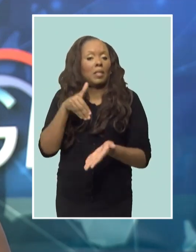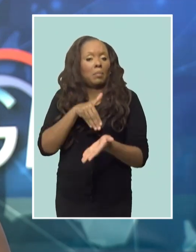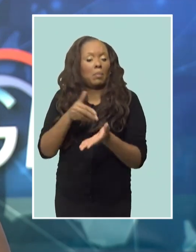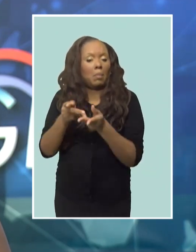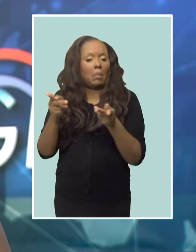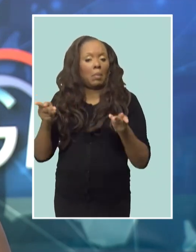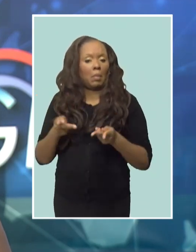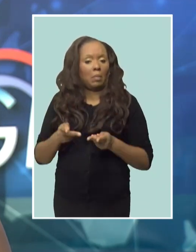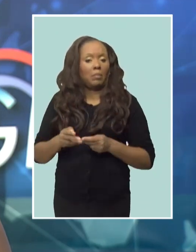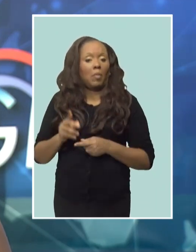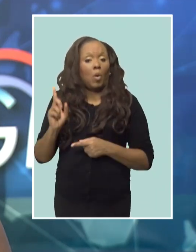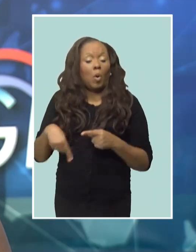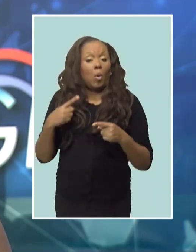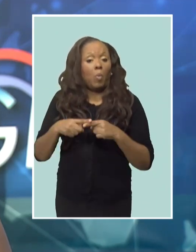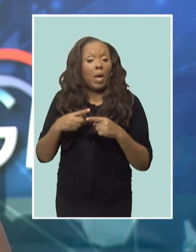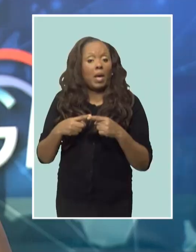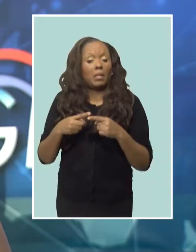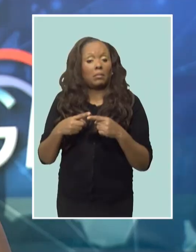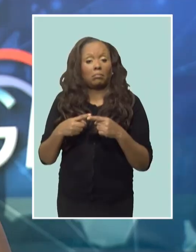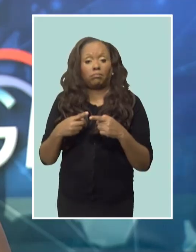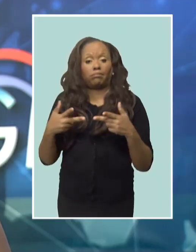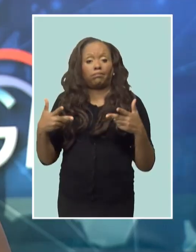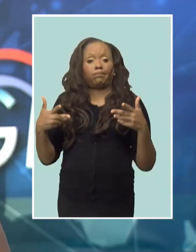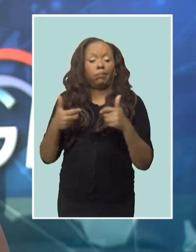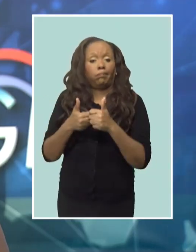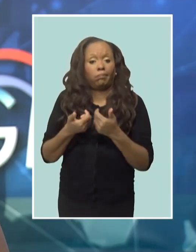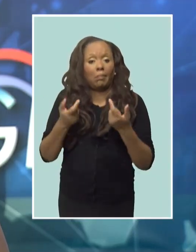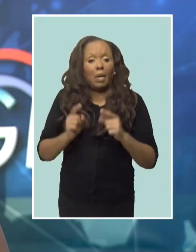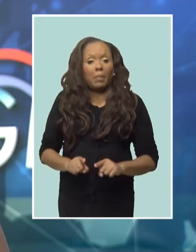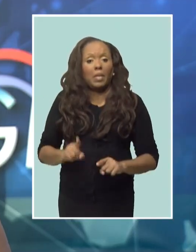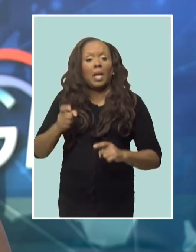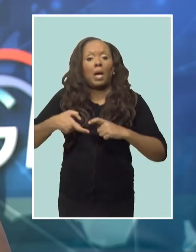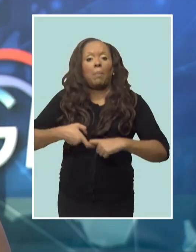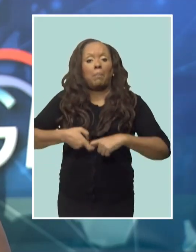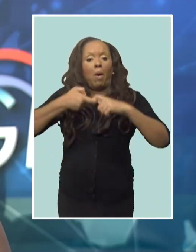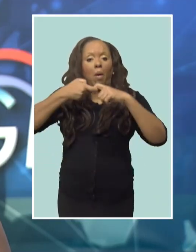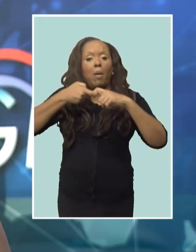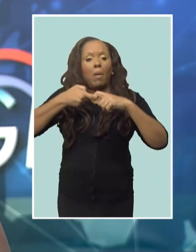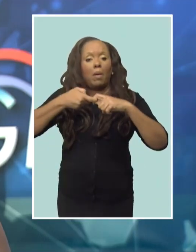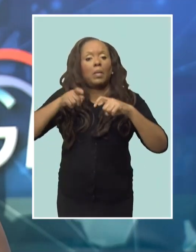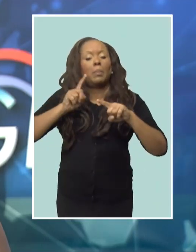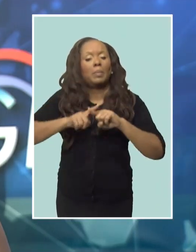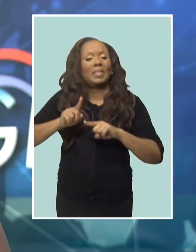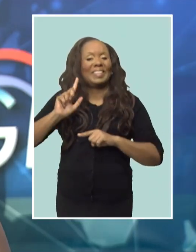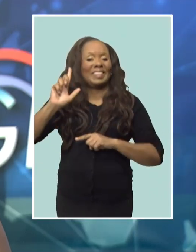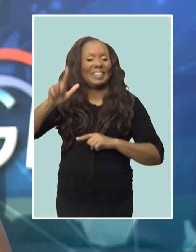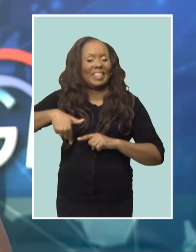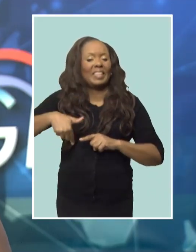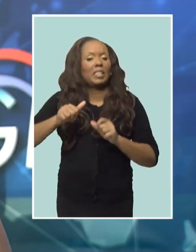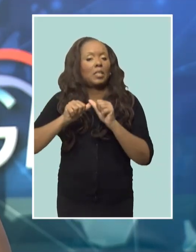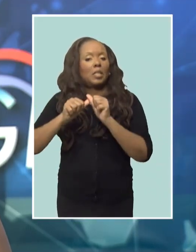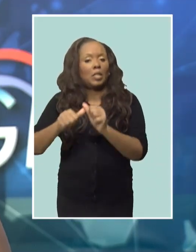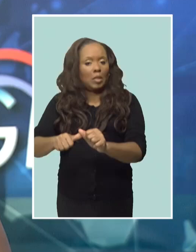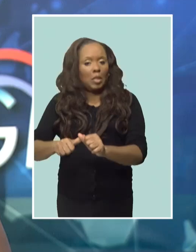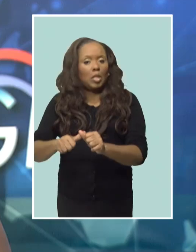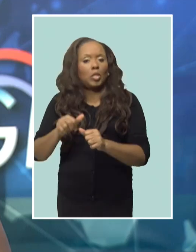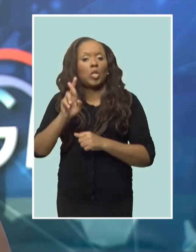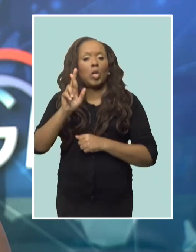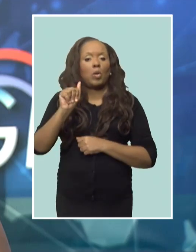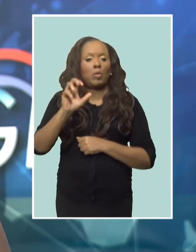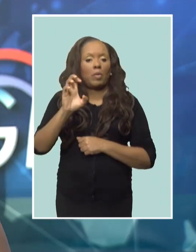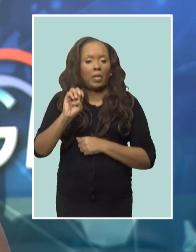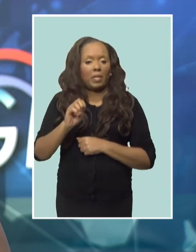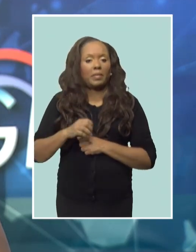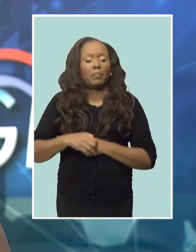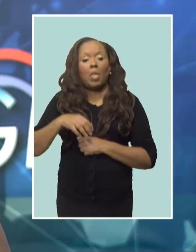facility for treatment. When the accident occurred, the event was temporarily halted but resumed later in the evening. Public Relations Officer for